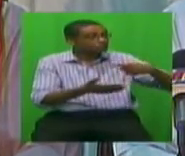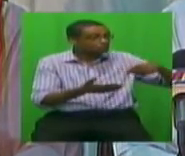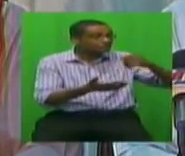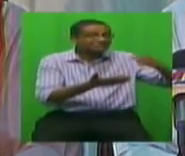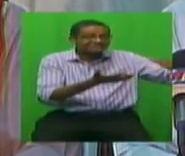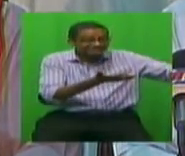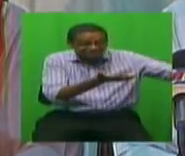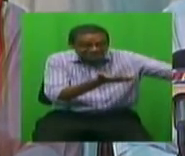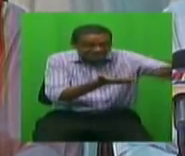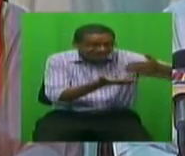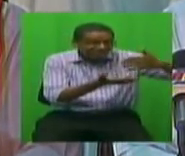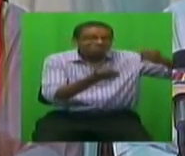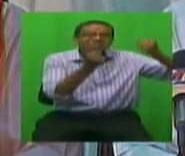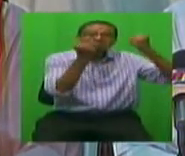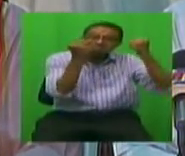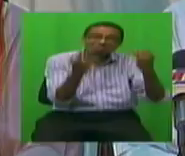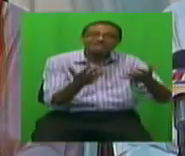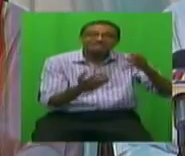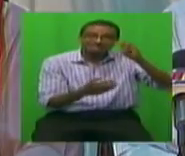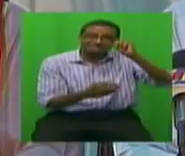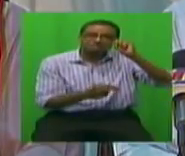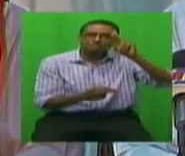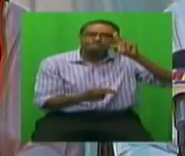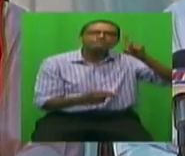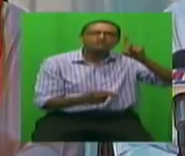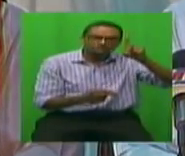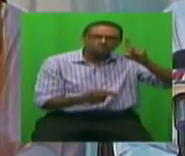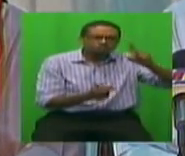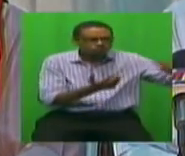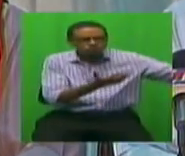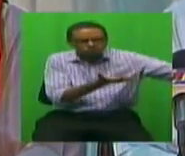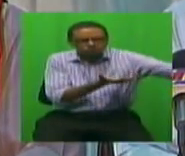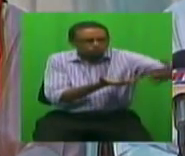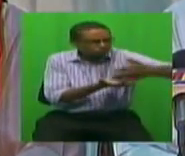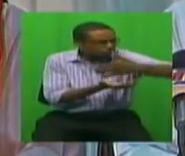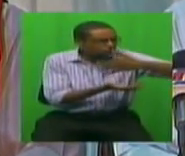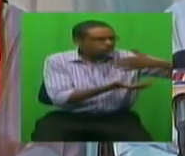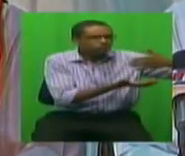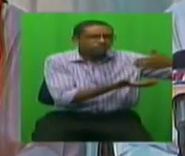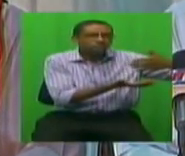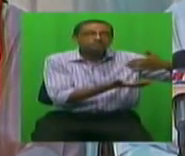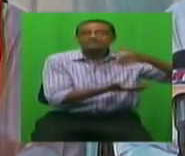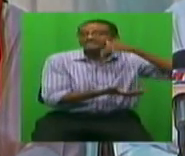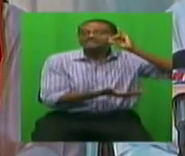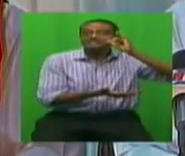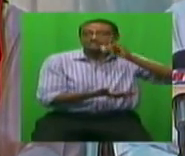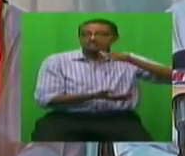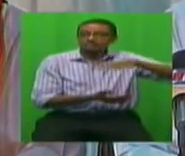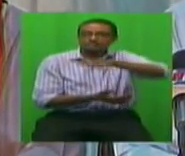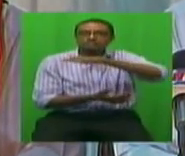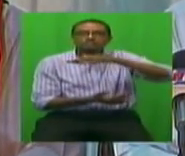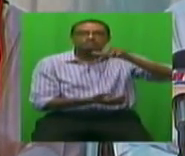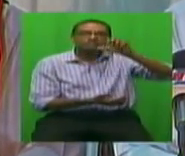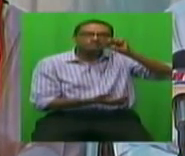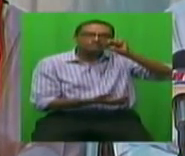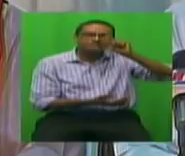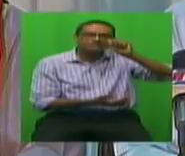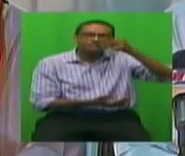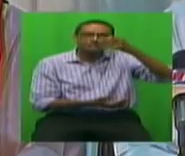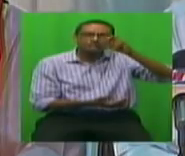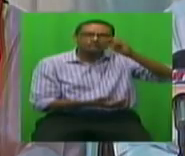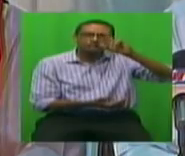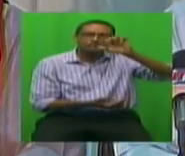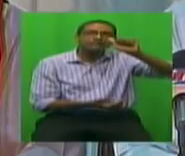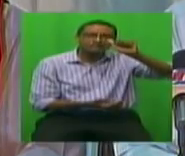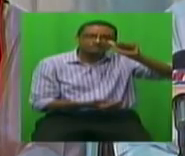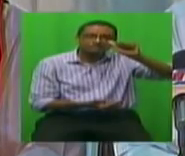hours. The cleanup exercise continues in all of these areas. As we had said yesterday, in St. Helena, Kelly Village, Las Lomas, and some of the other areas,